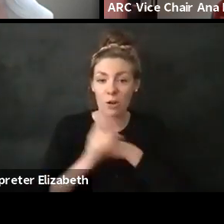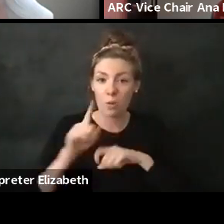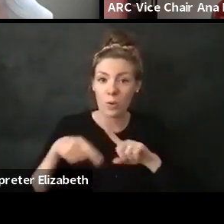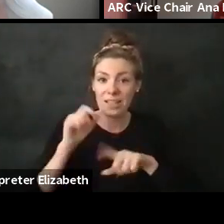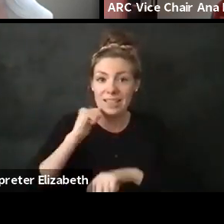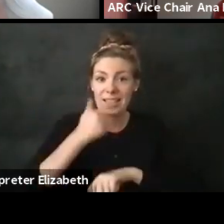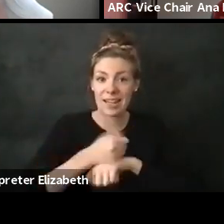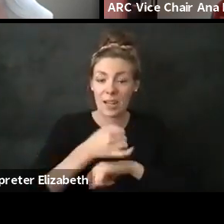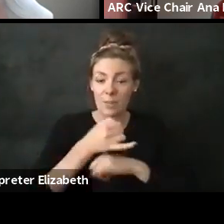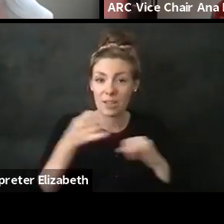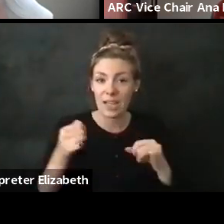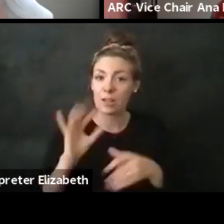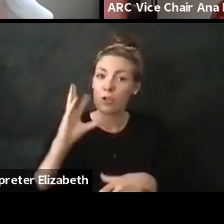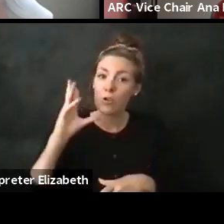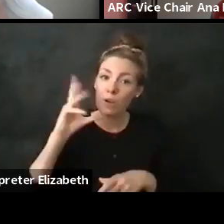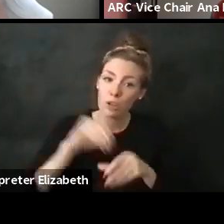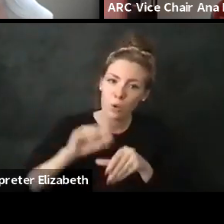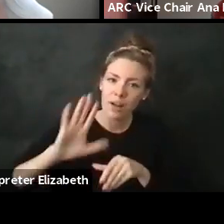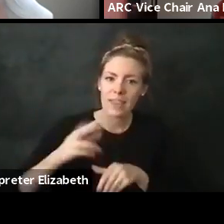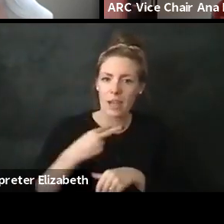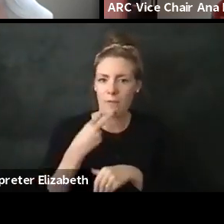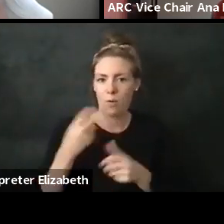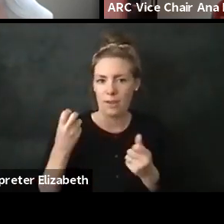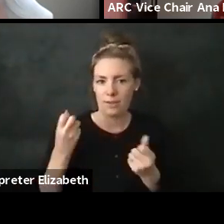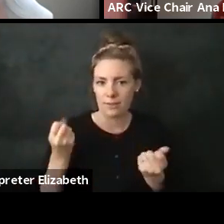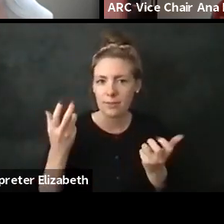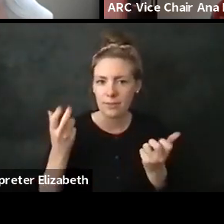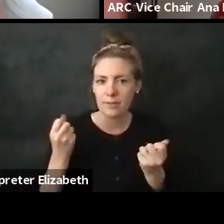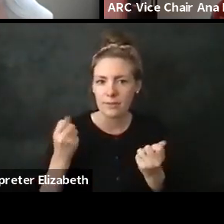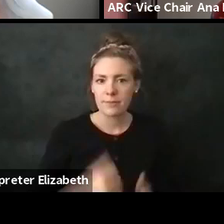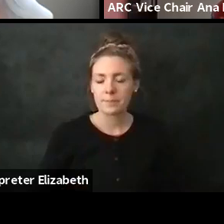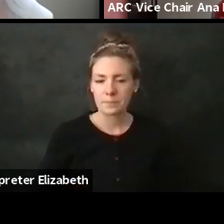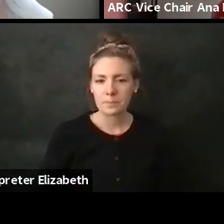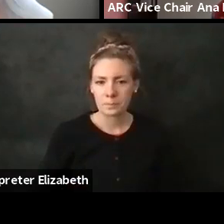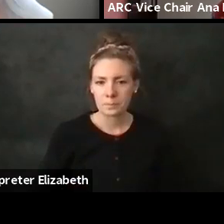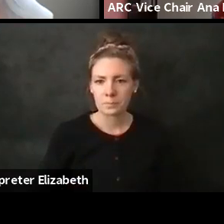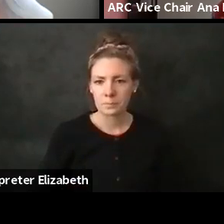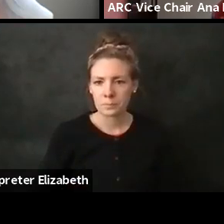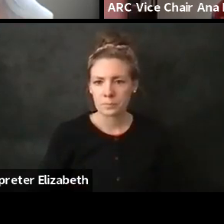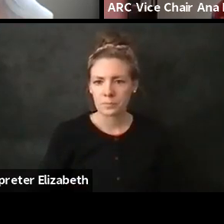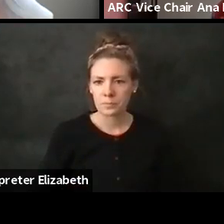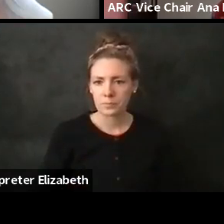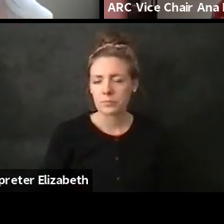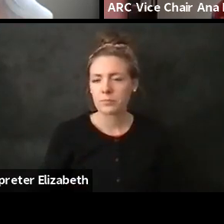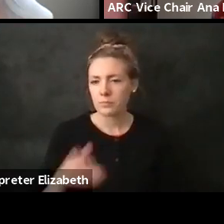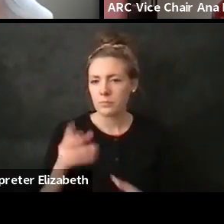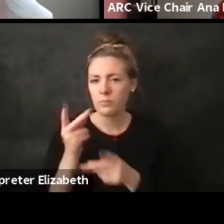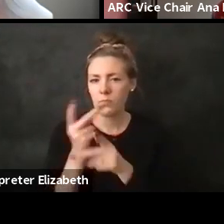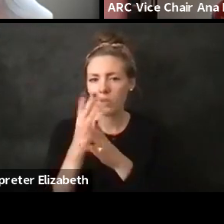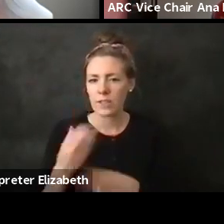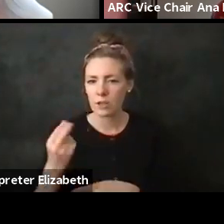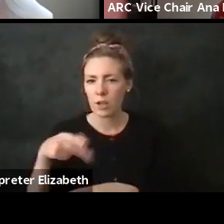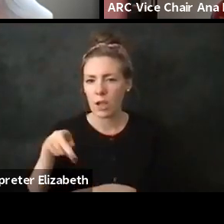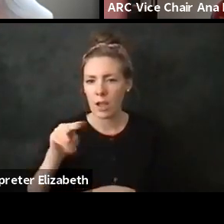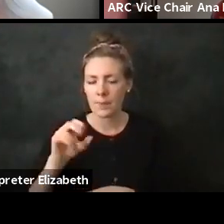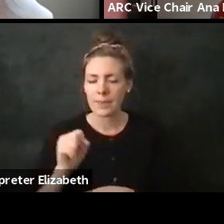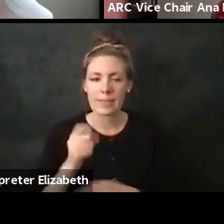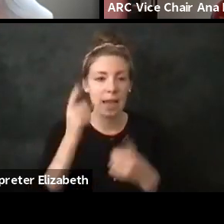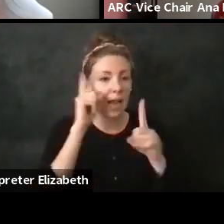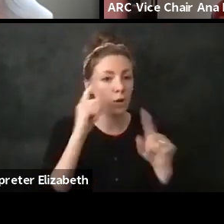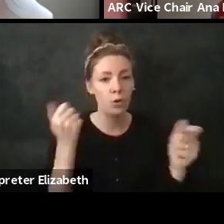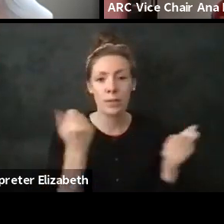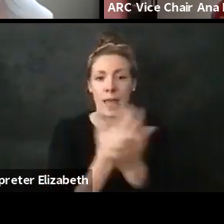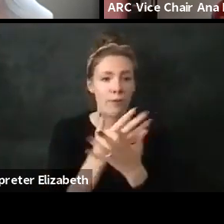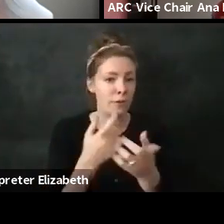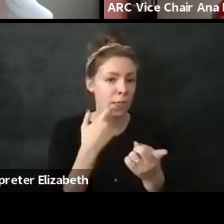was to include their voice, include them in the process. And I would just add that I agree with absolutely everything that